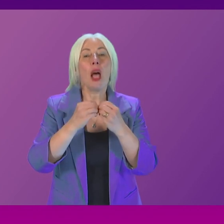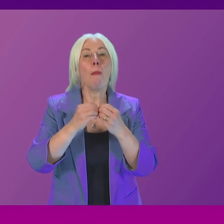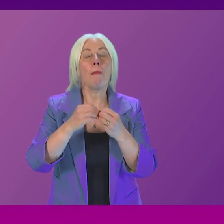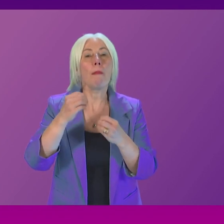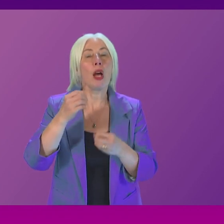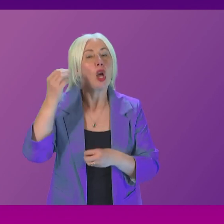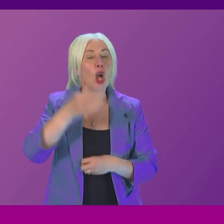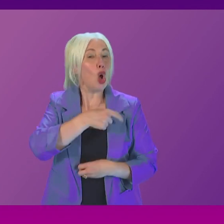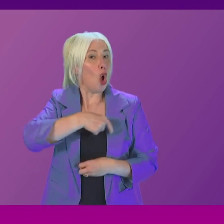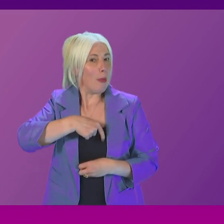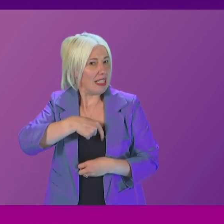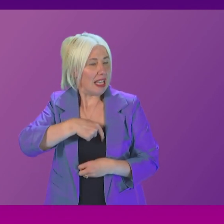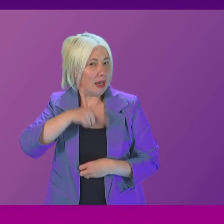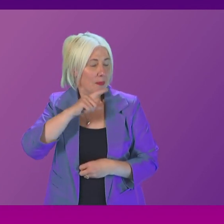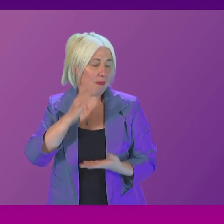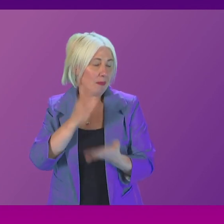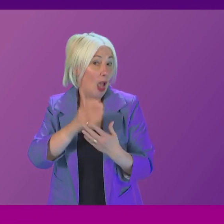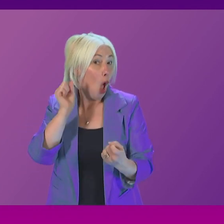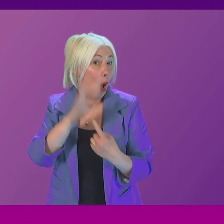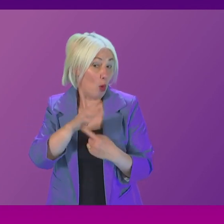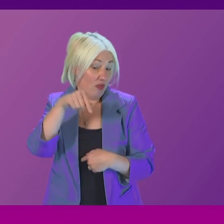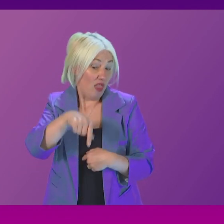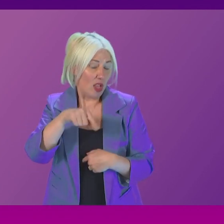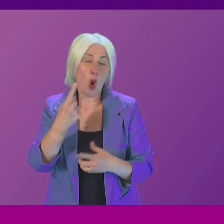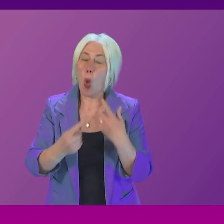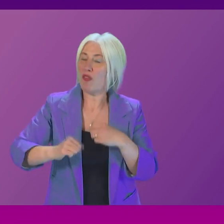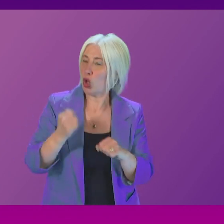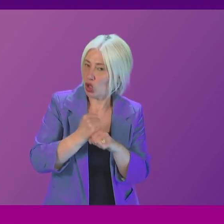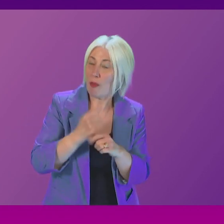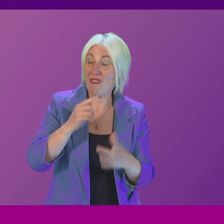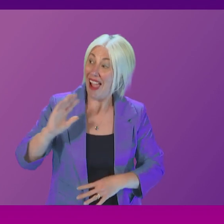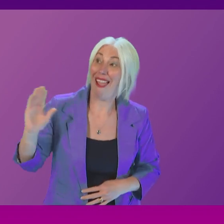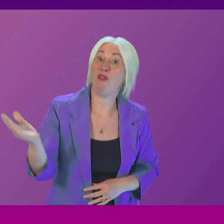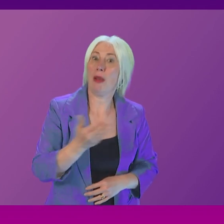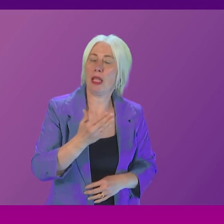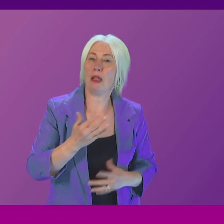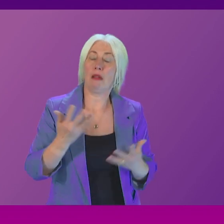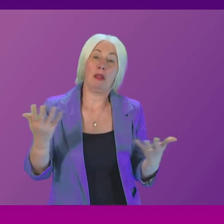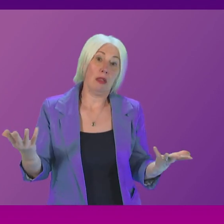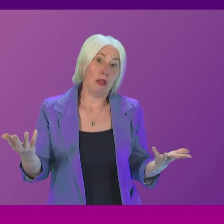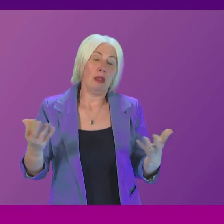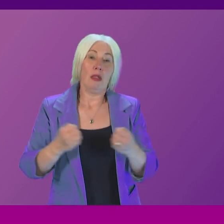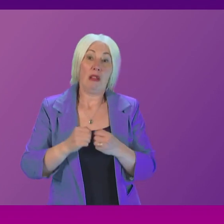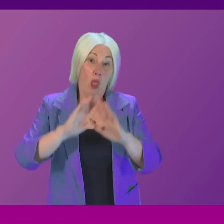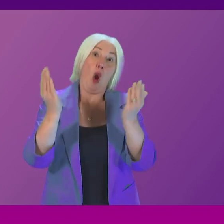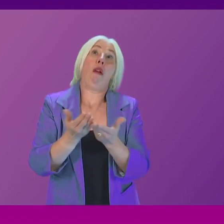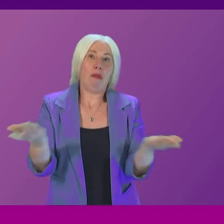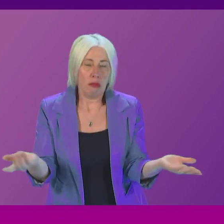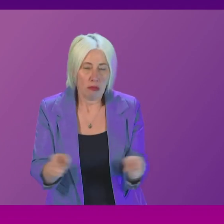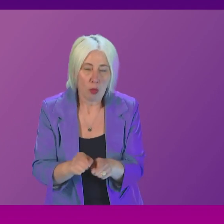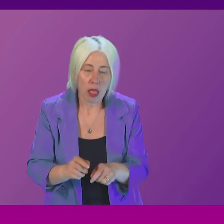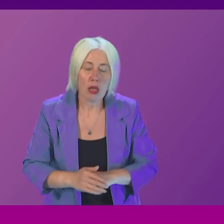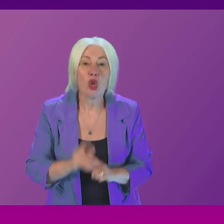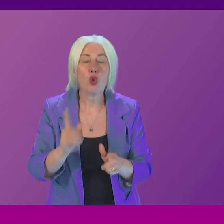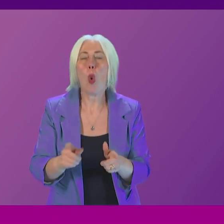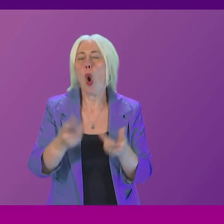the sub-committee, given, of course, the importance of this agenda, not just for the Scottish Government, I would hope for all of us, and, of course, for the entire planet. In terms